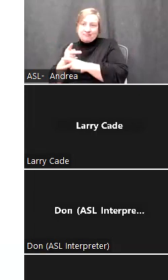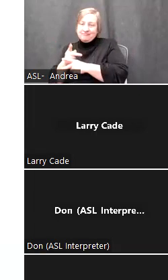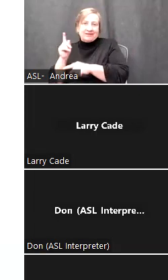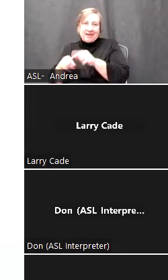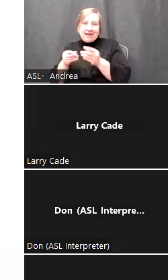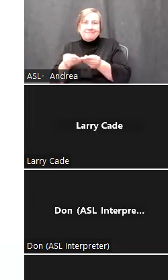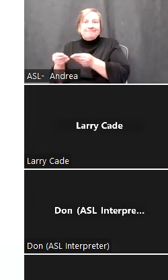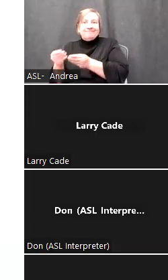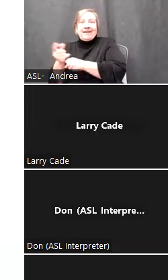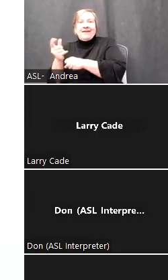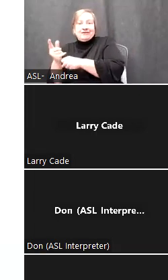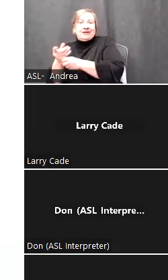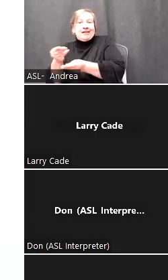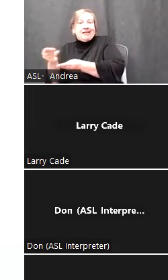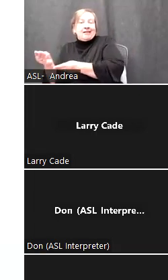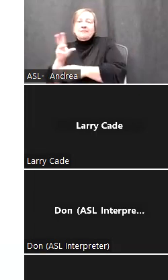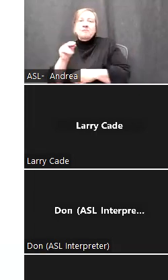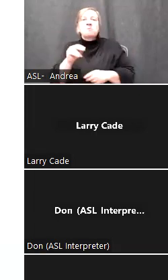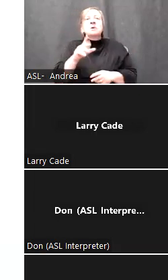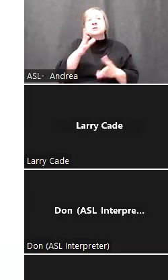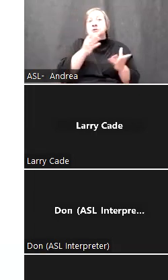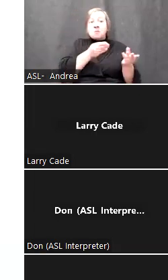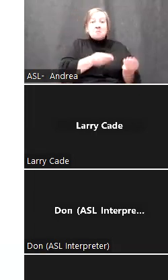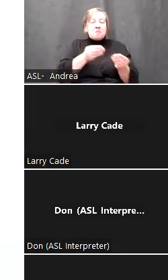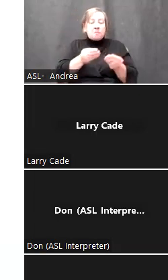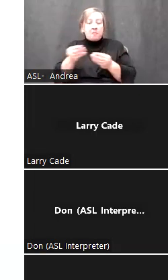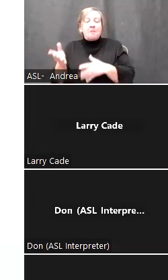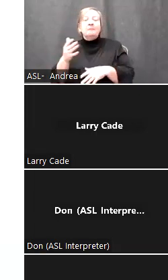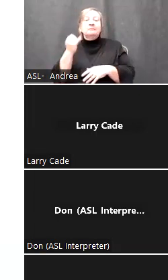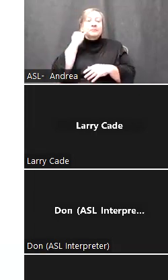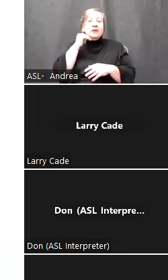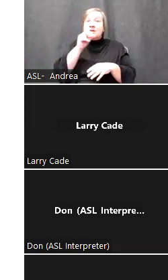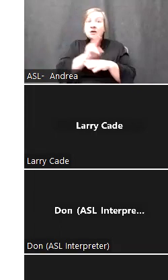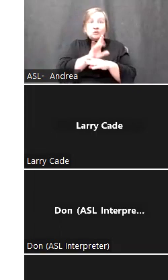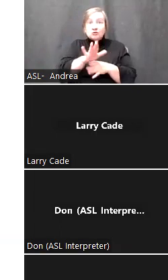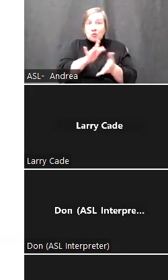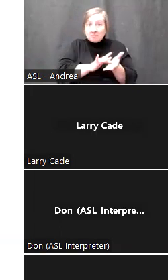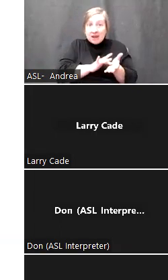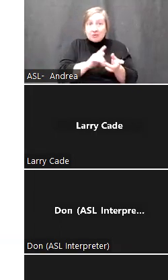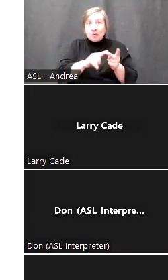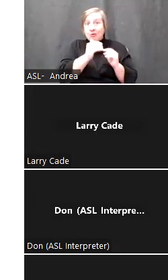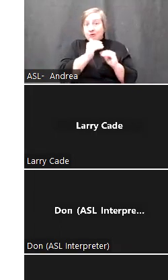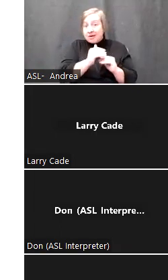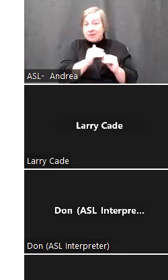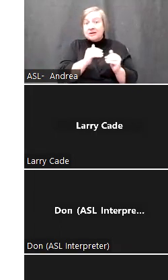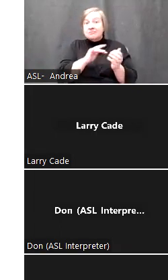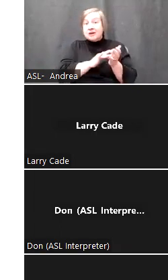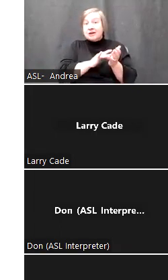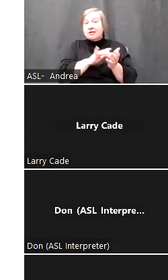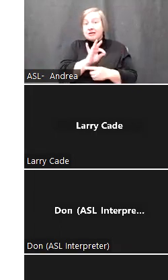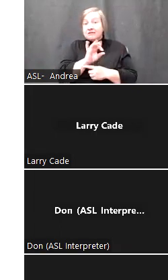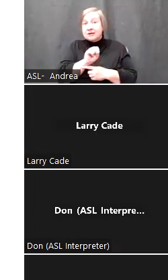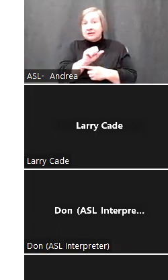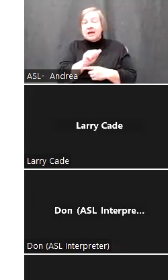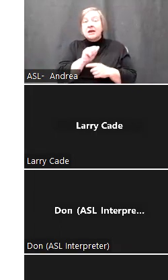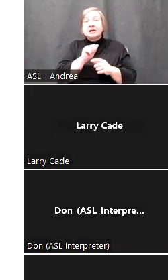All right, so as I said, the carryover, again, any unused medical or limited medical FSA funds are going to be able to